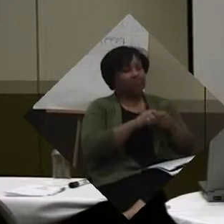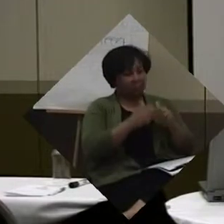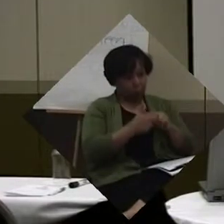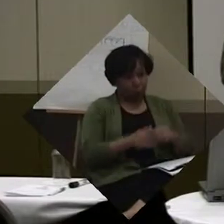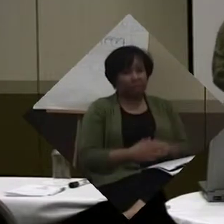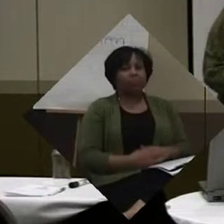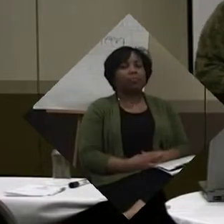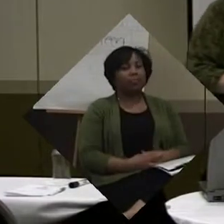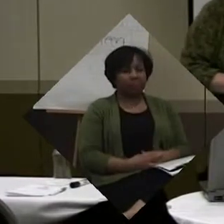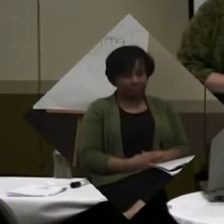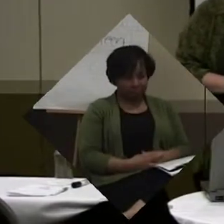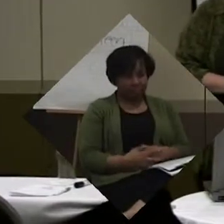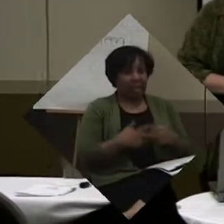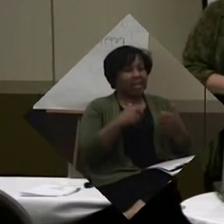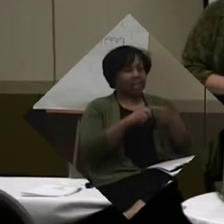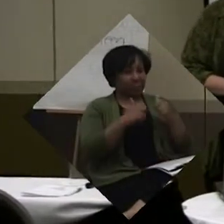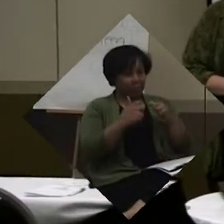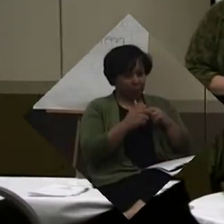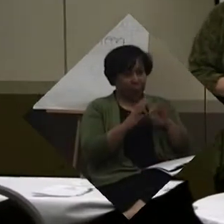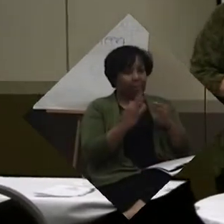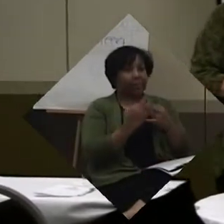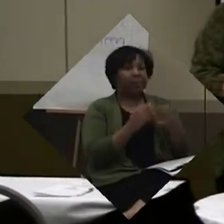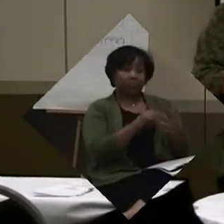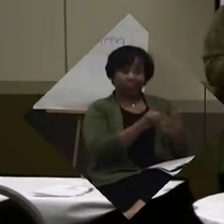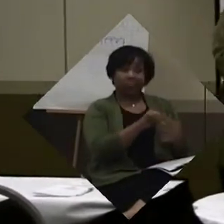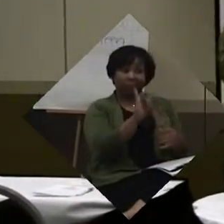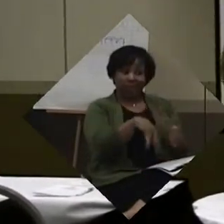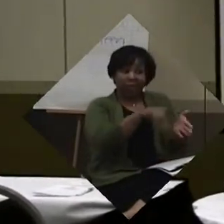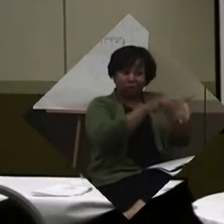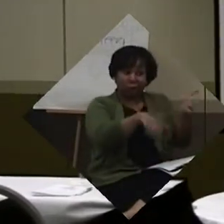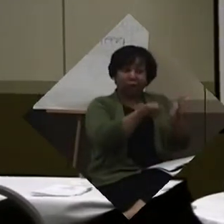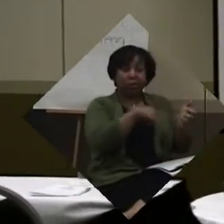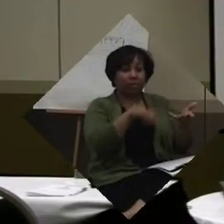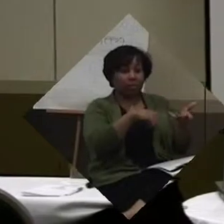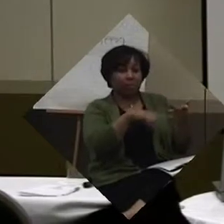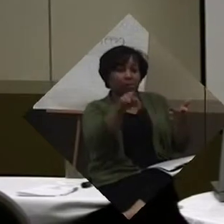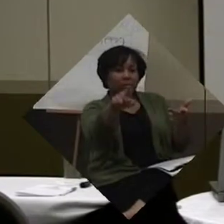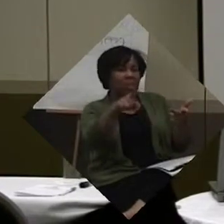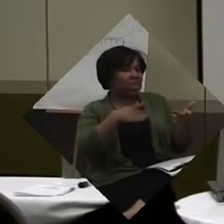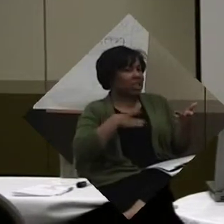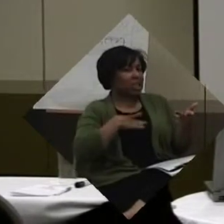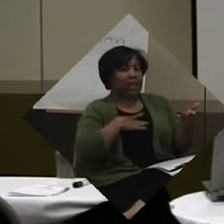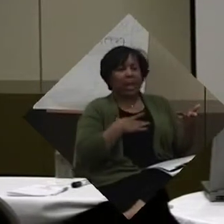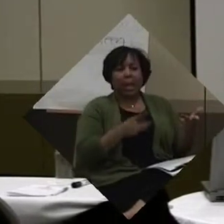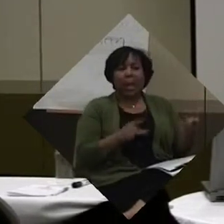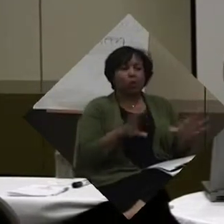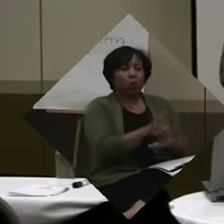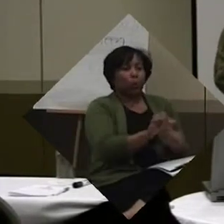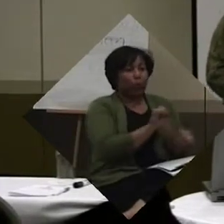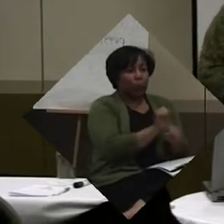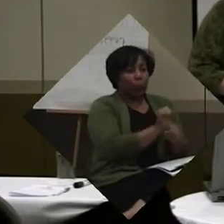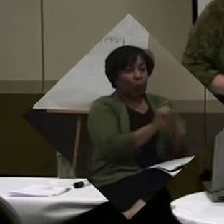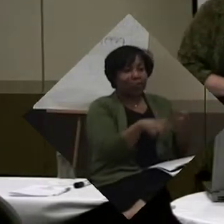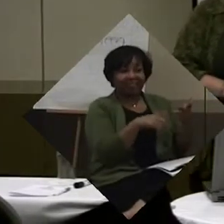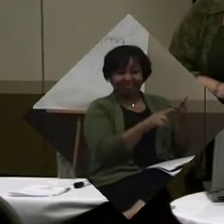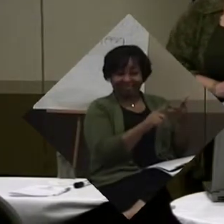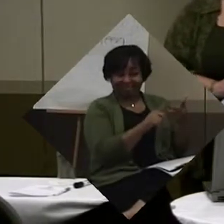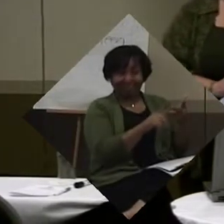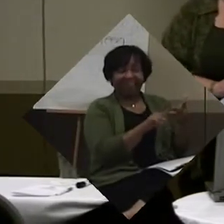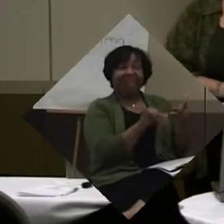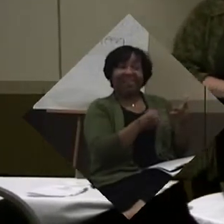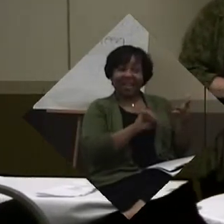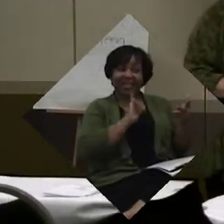Difficult. That it's a difficult family. That's definitely a judgment. Damien? She doesn't like to do her work? She doesn't like to do her work.